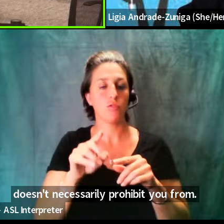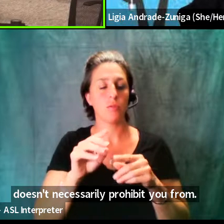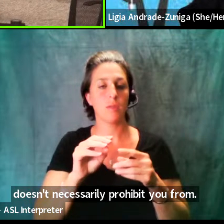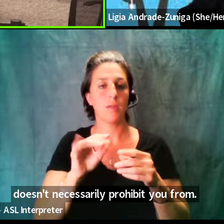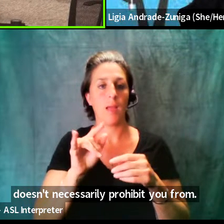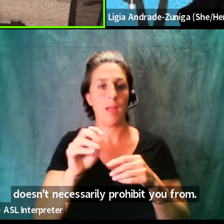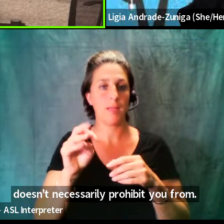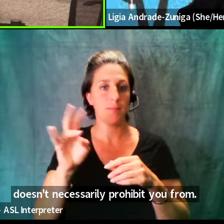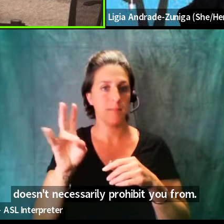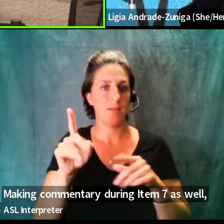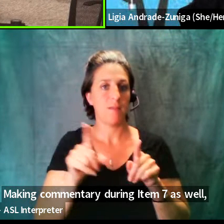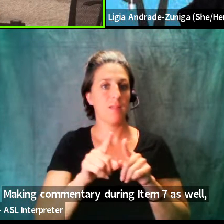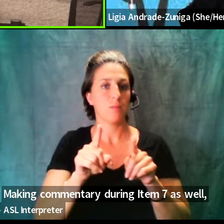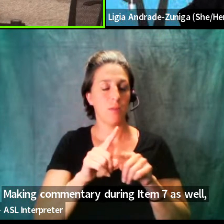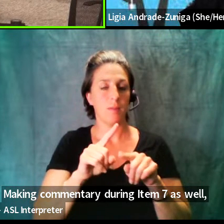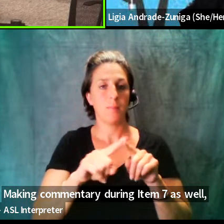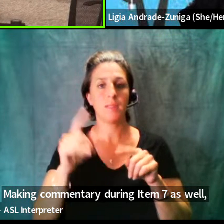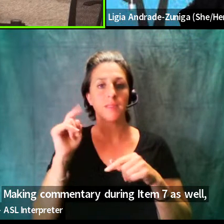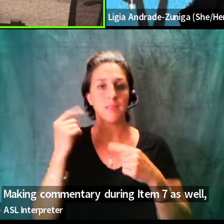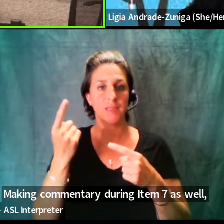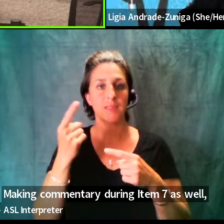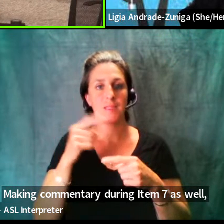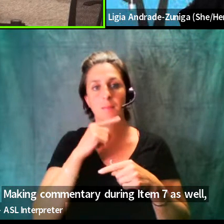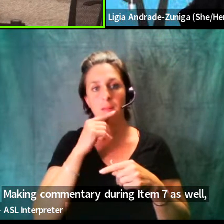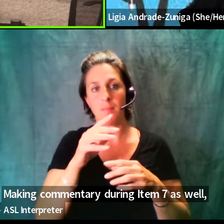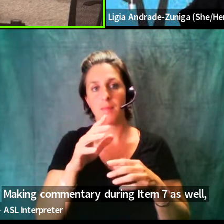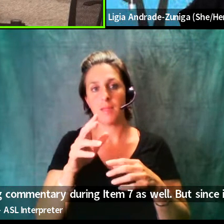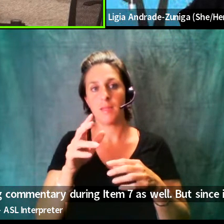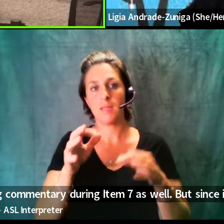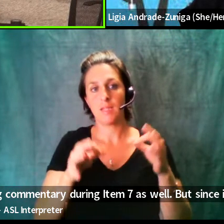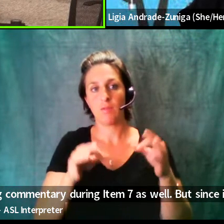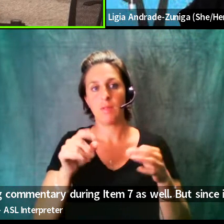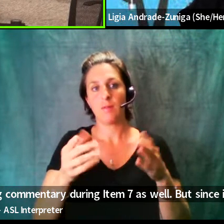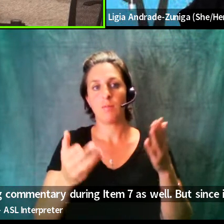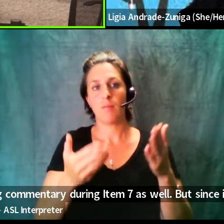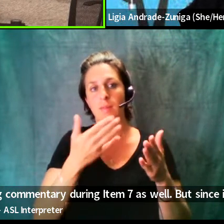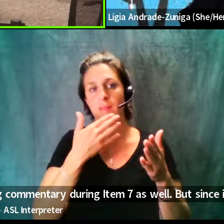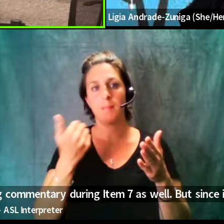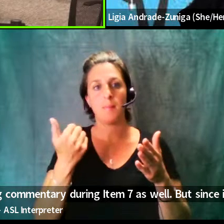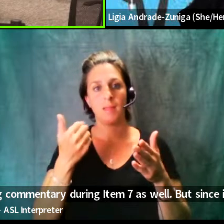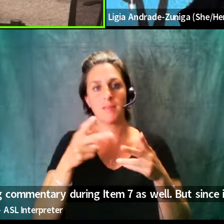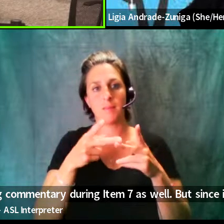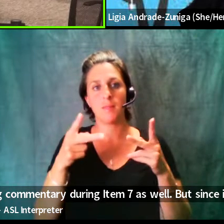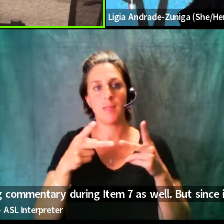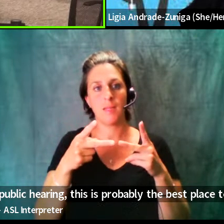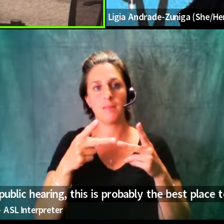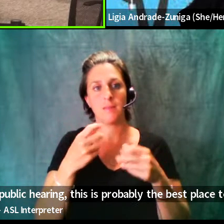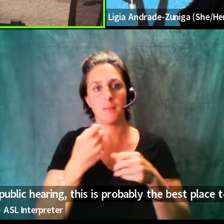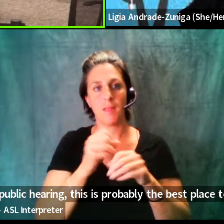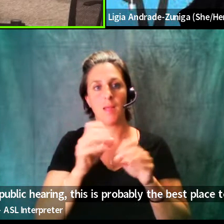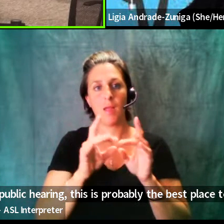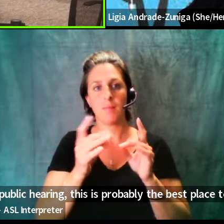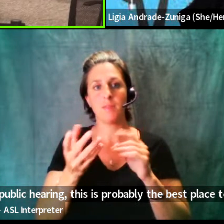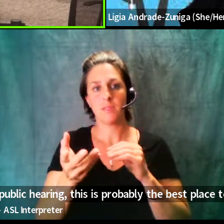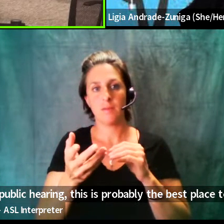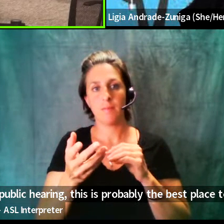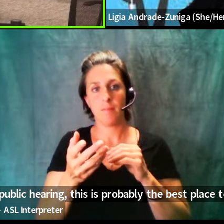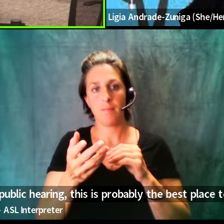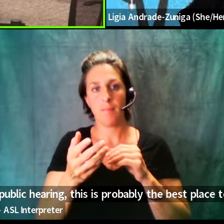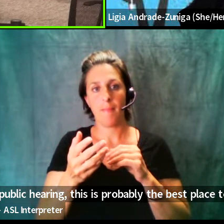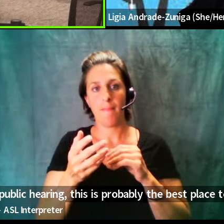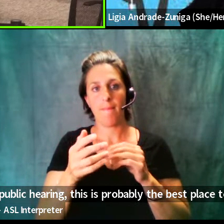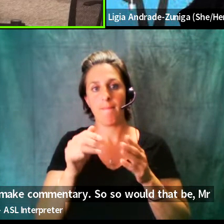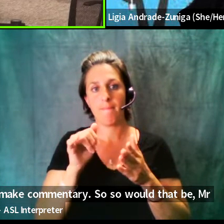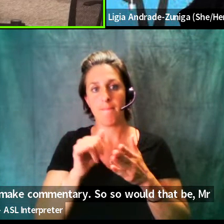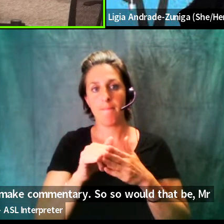as well. But since it is the public hearing, this is probably the best place to make commentary. So, Would that be